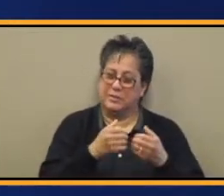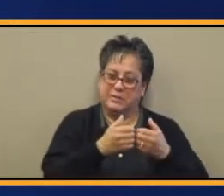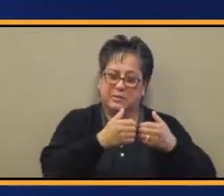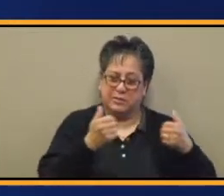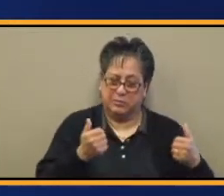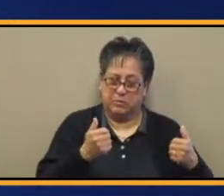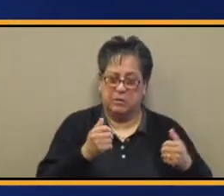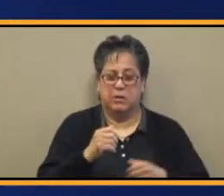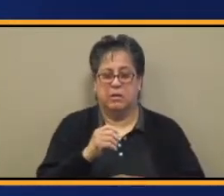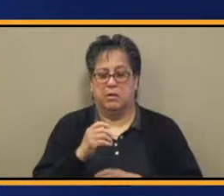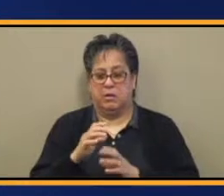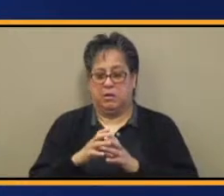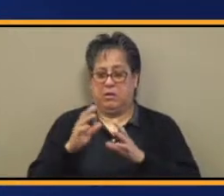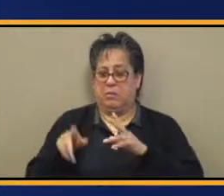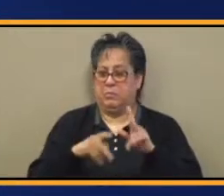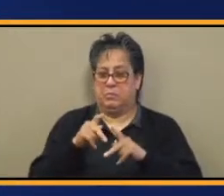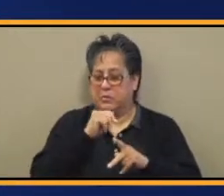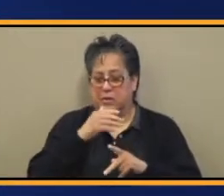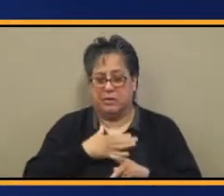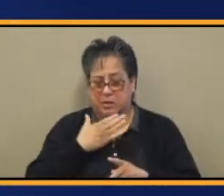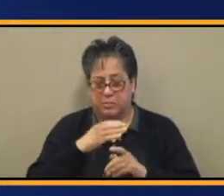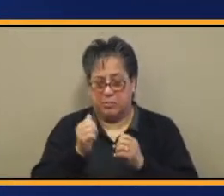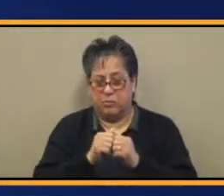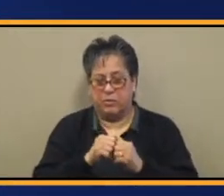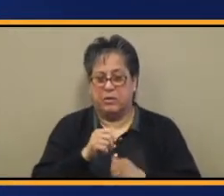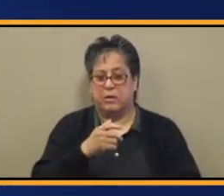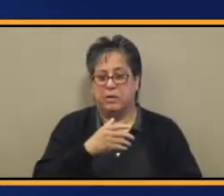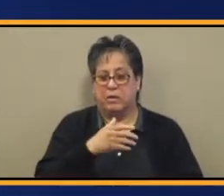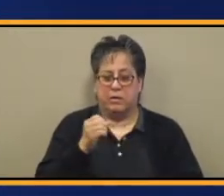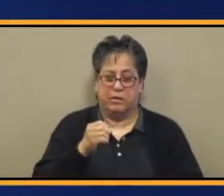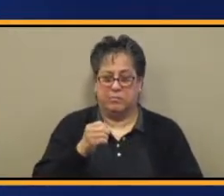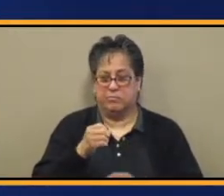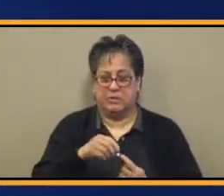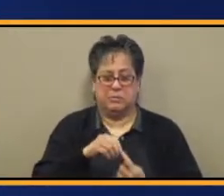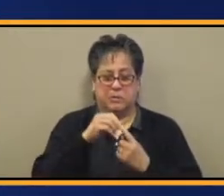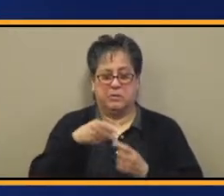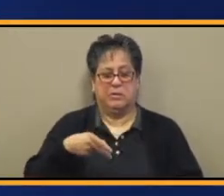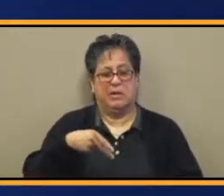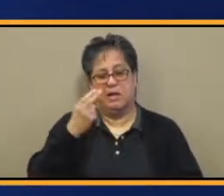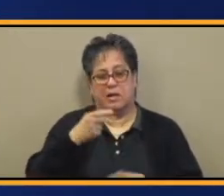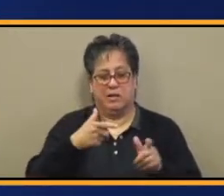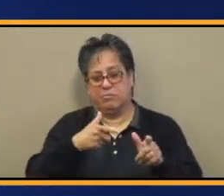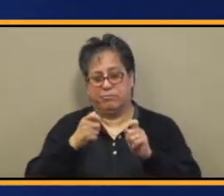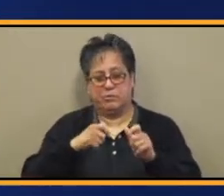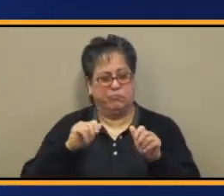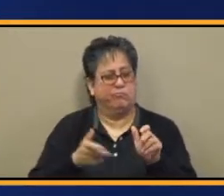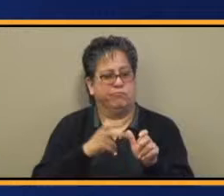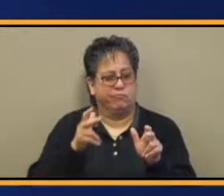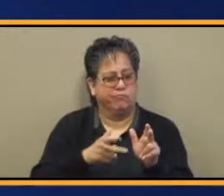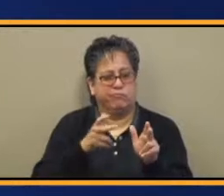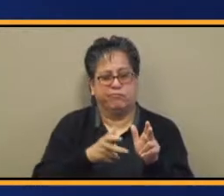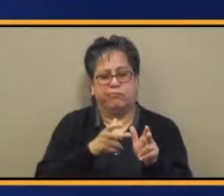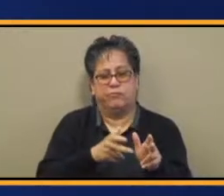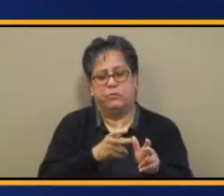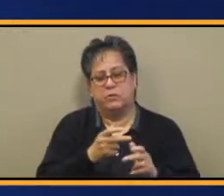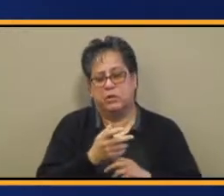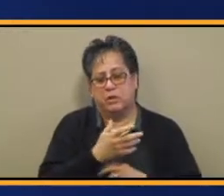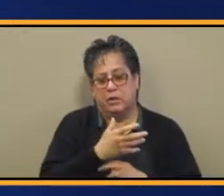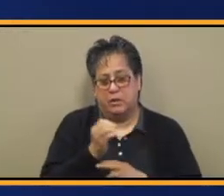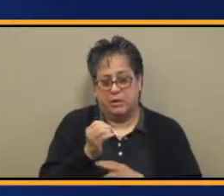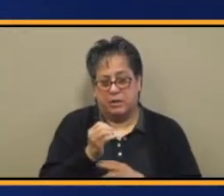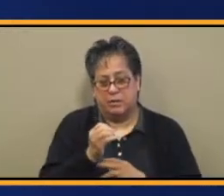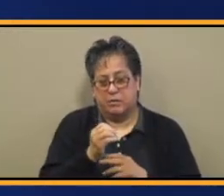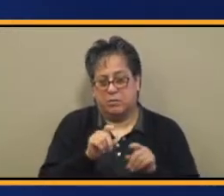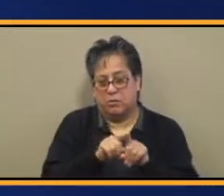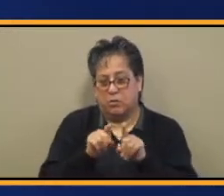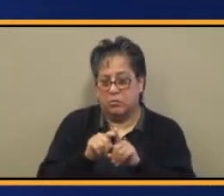think a lot of people are not very happy with, you know, these high-speed chases. A lot of it, I think, has happened because the concertina